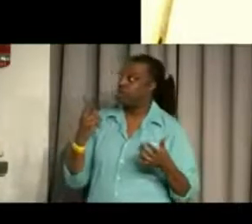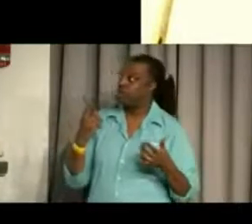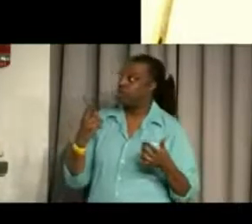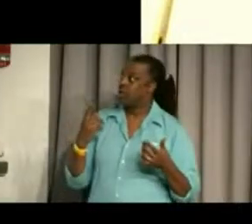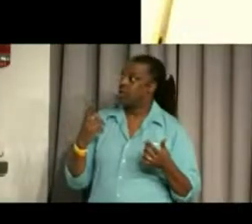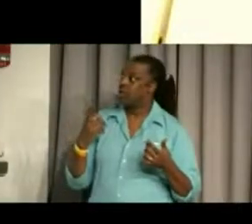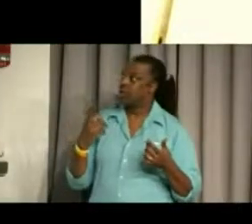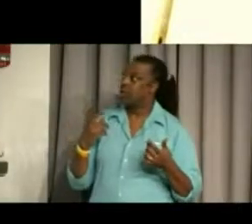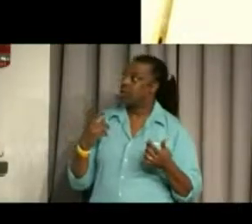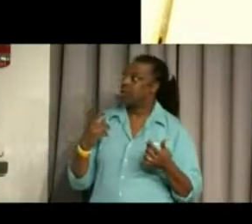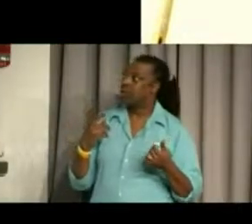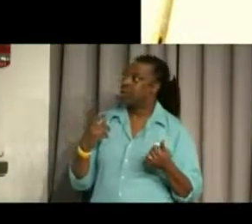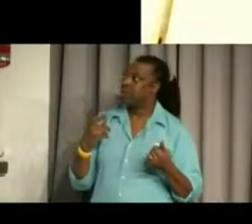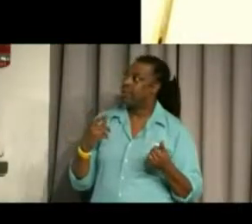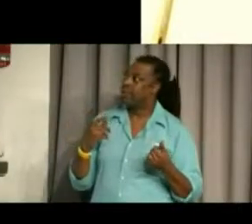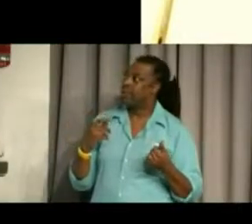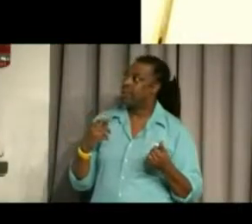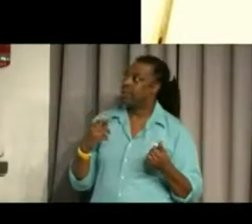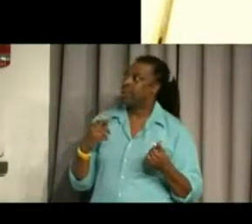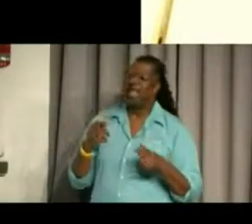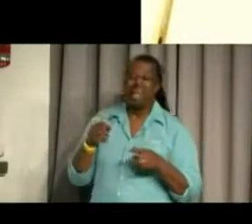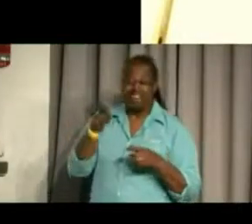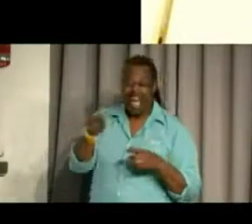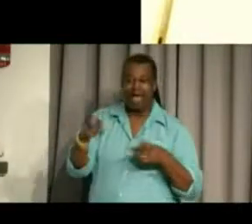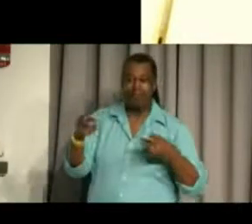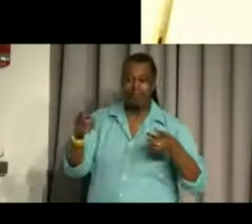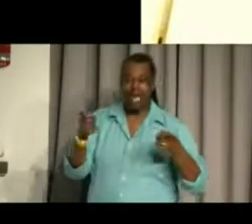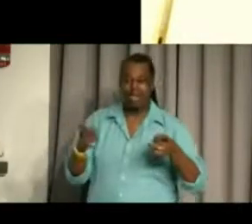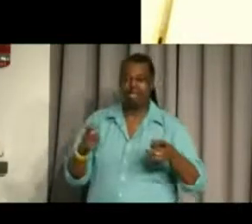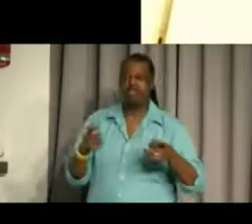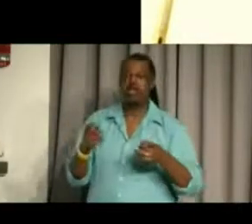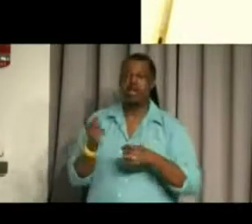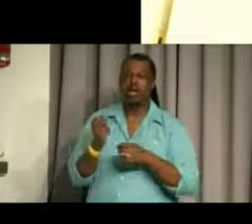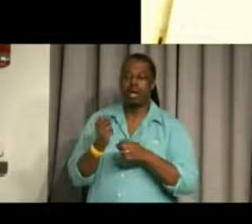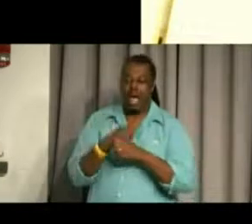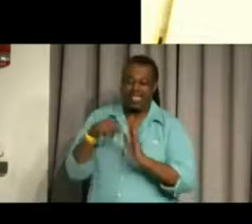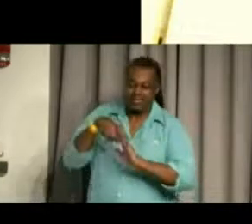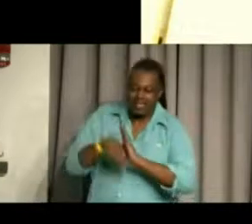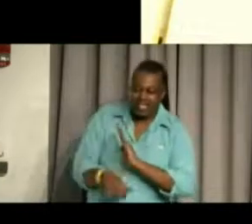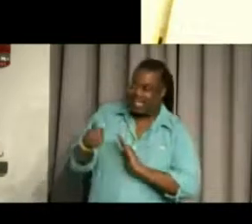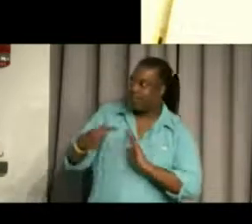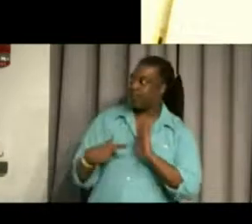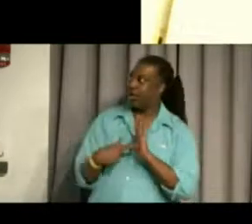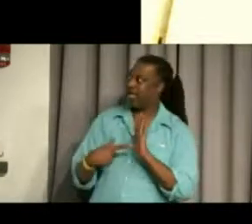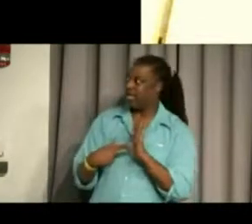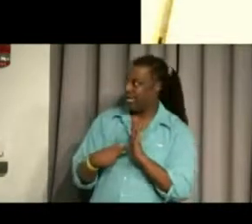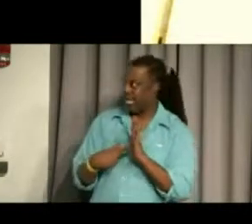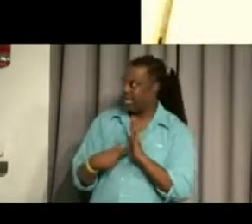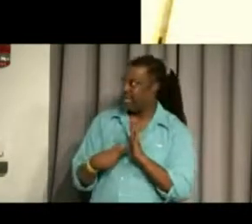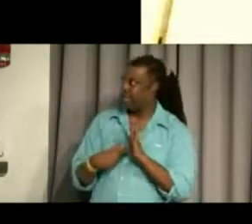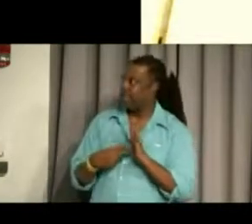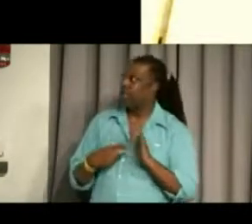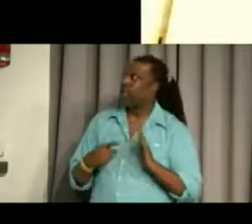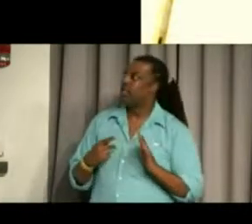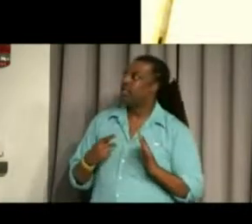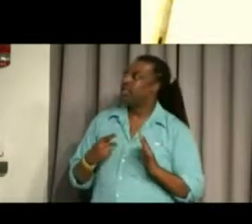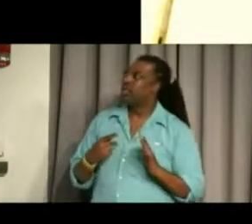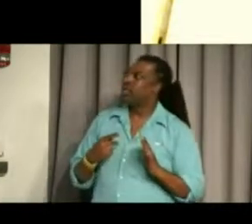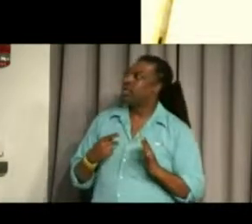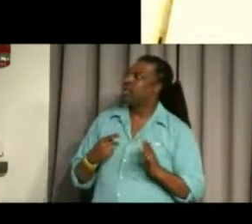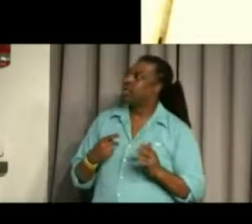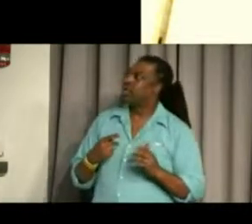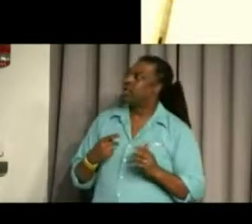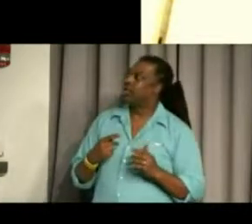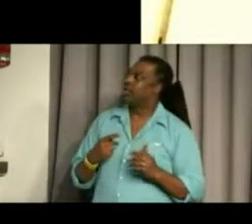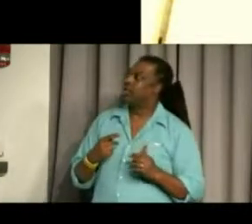emergency manager drove us even deeper into debt. So the emergency manager made the decision to move us off of the